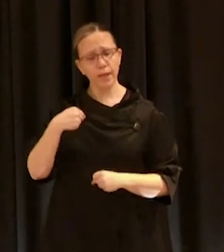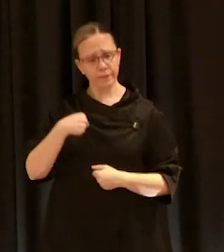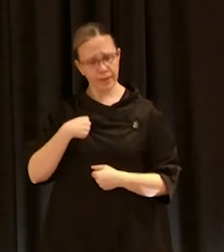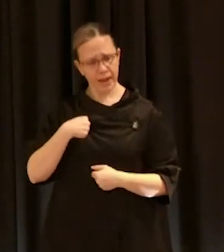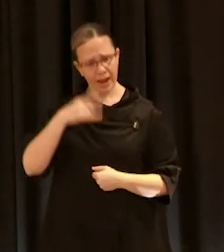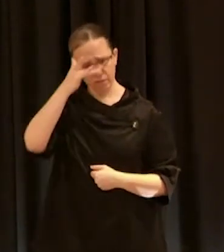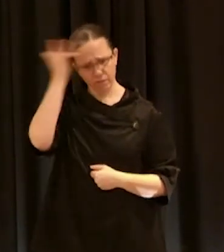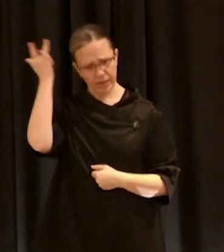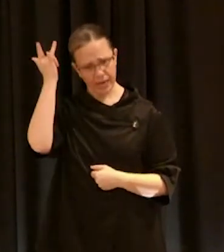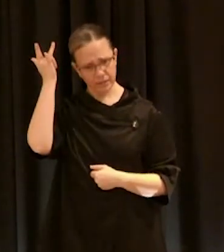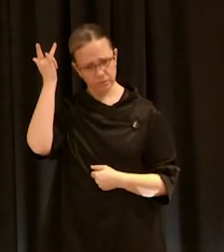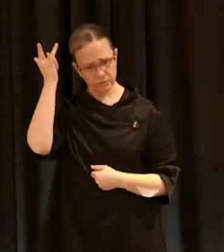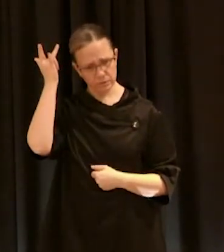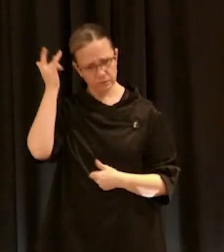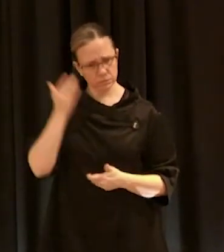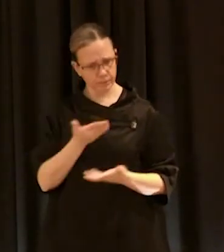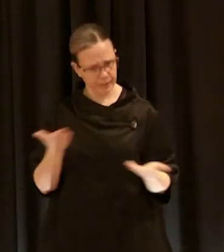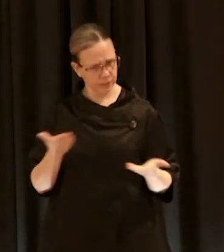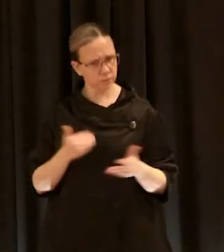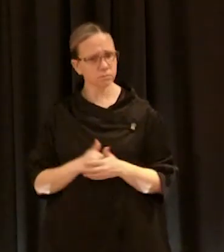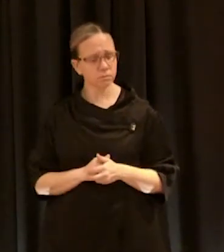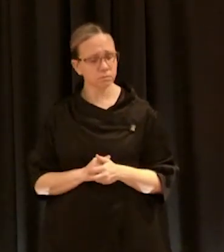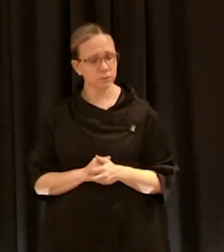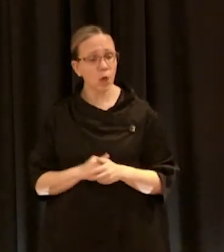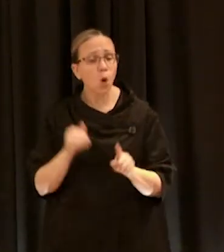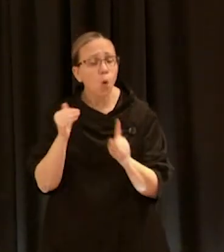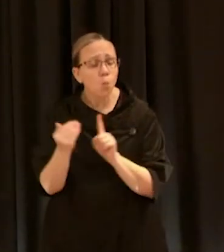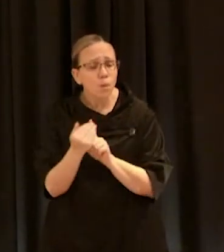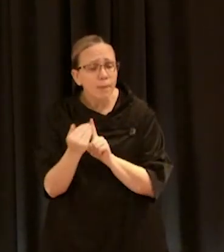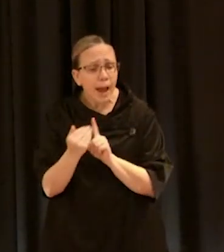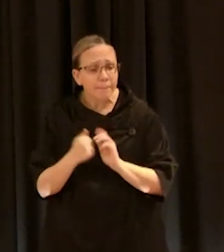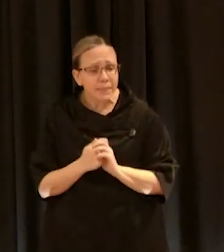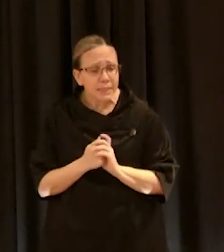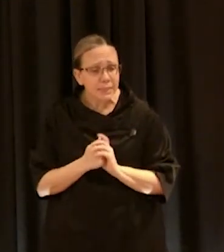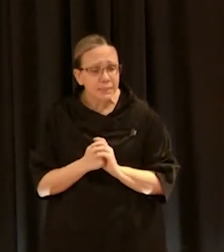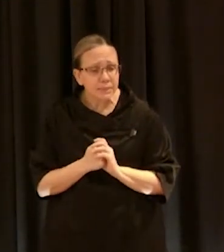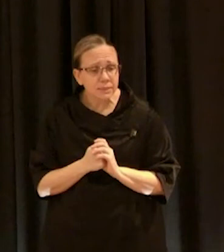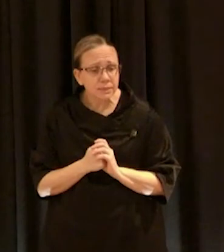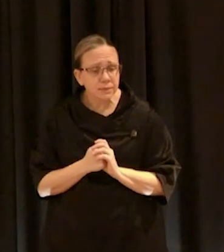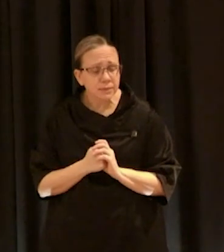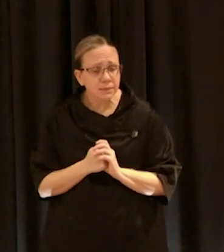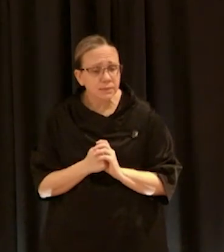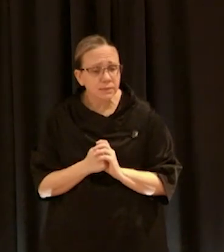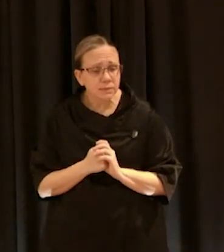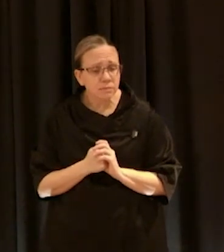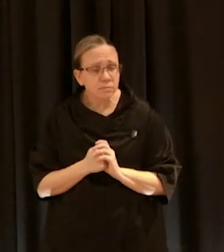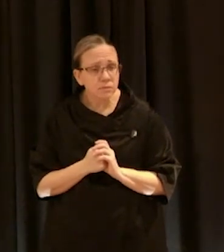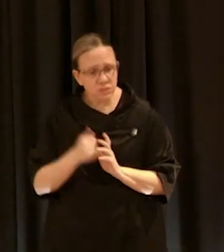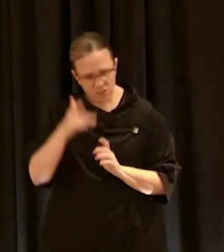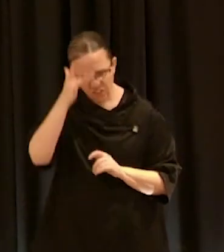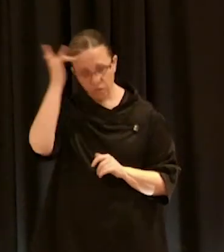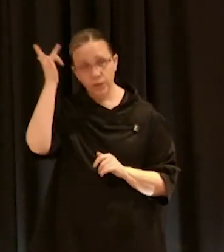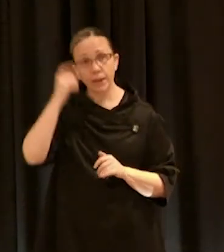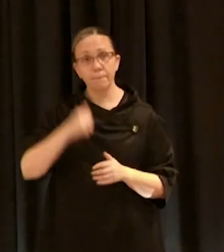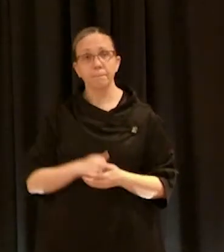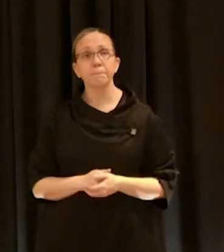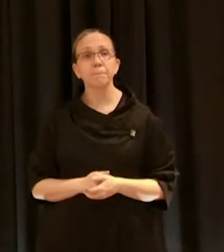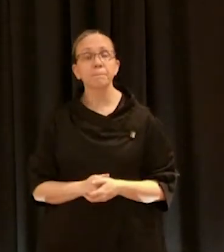I forget some things. Remind me to forget.